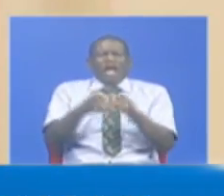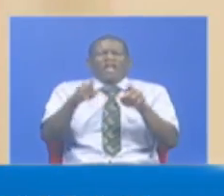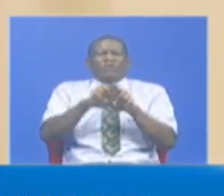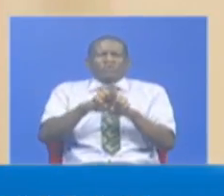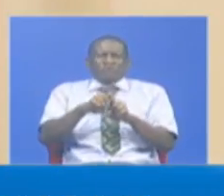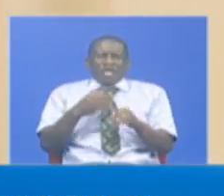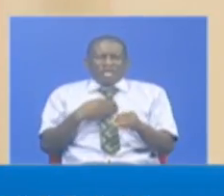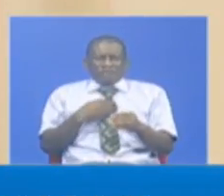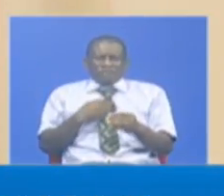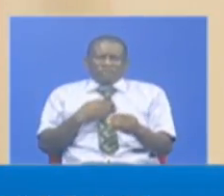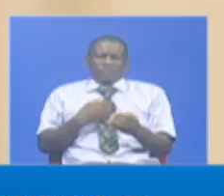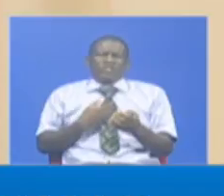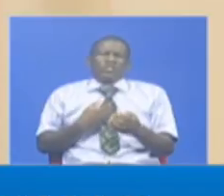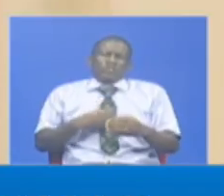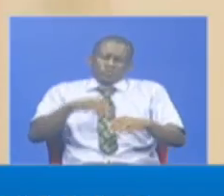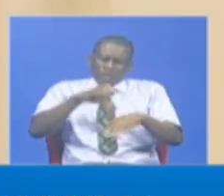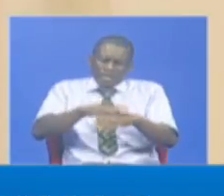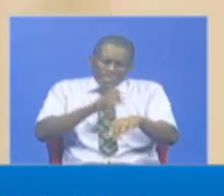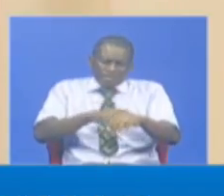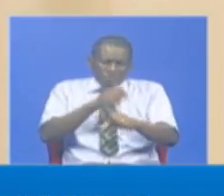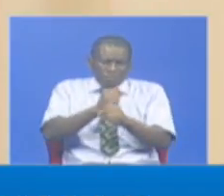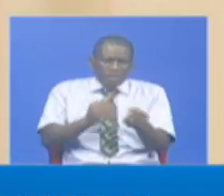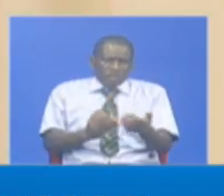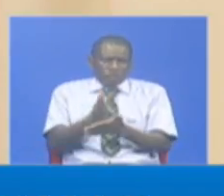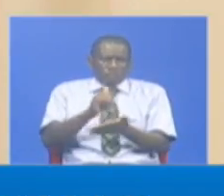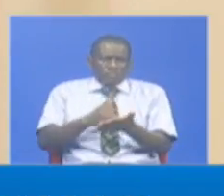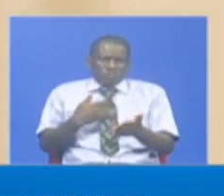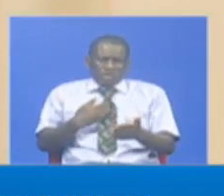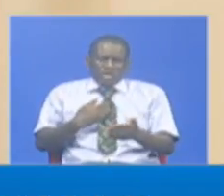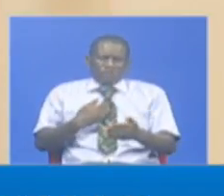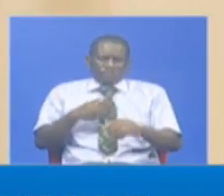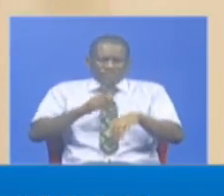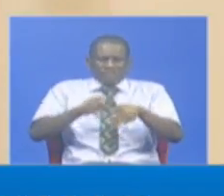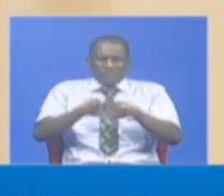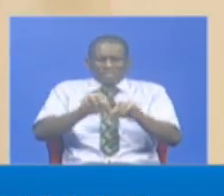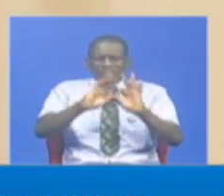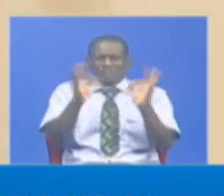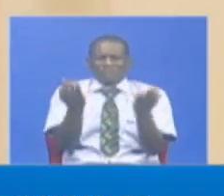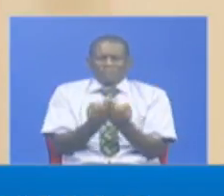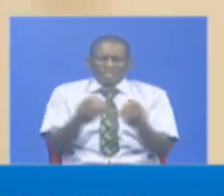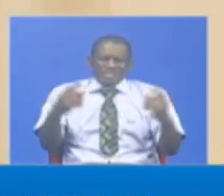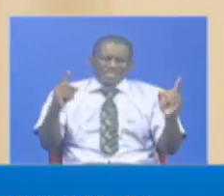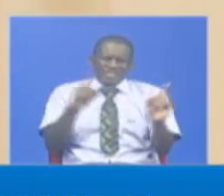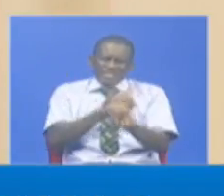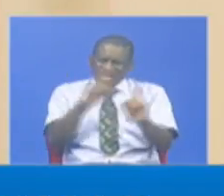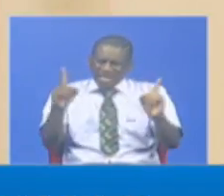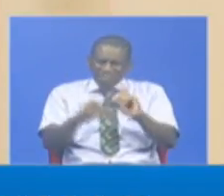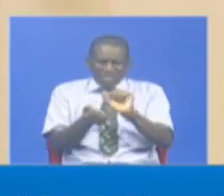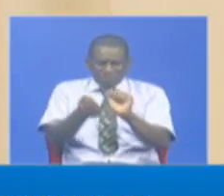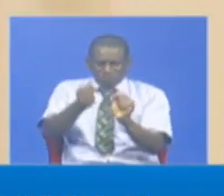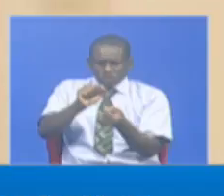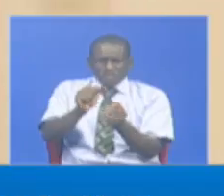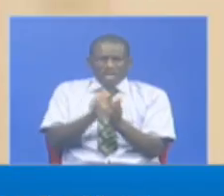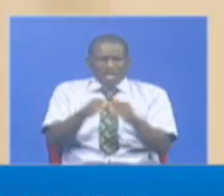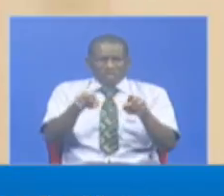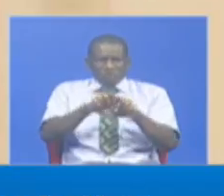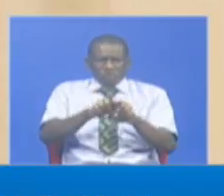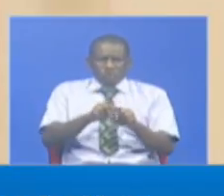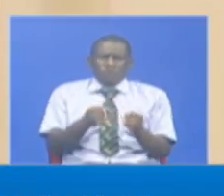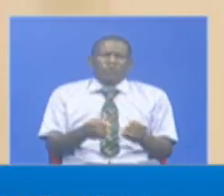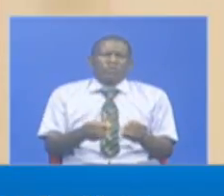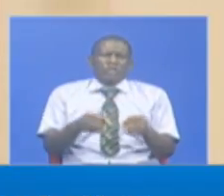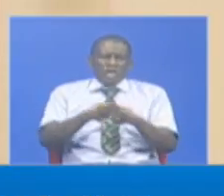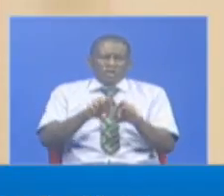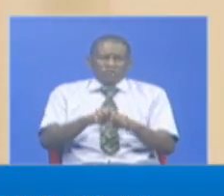find time to be able to ensure that we spend time with our family. So the dynamics have really changed. And even though we